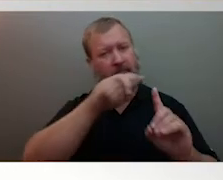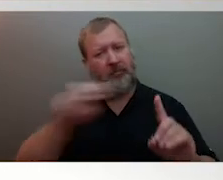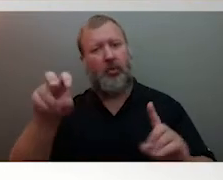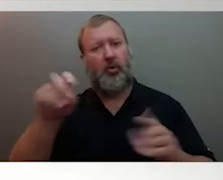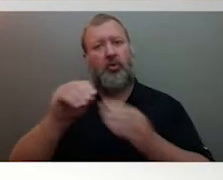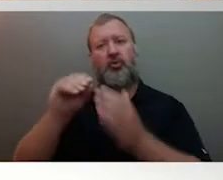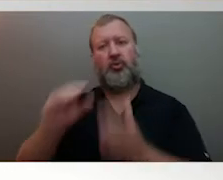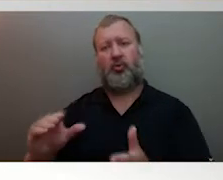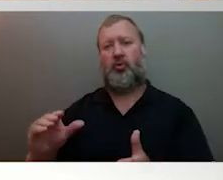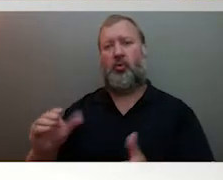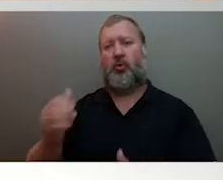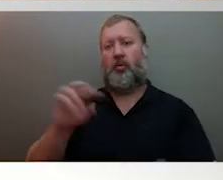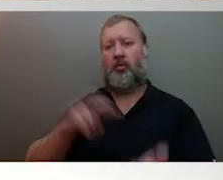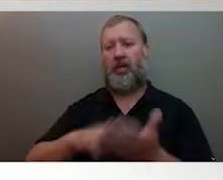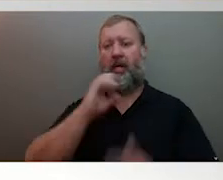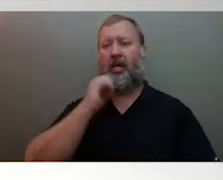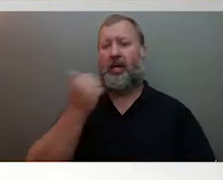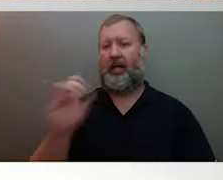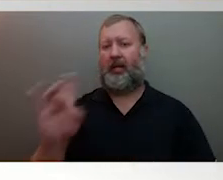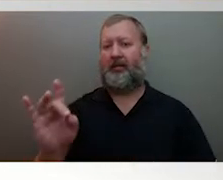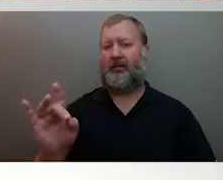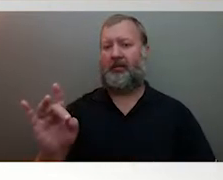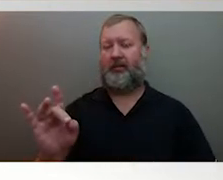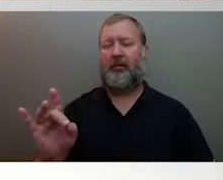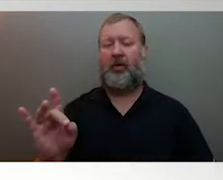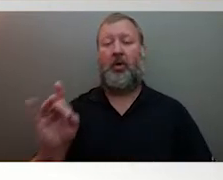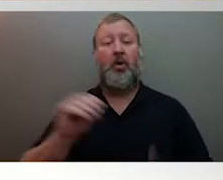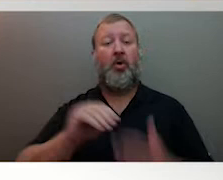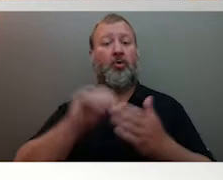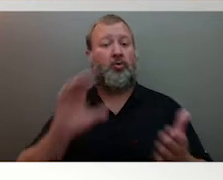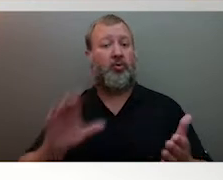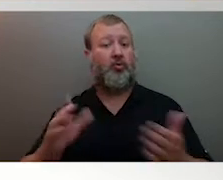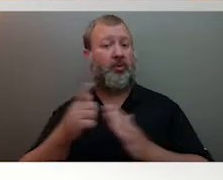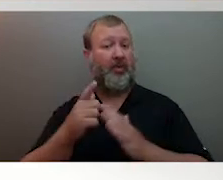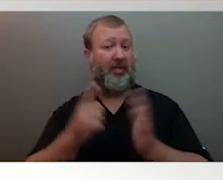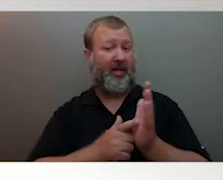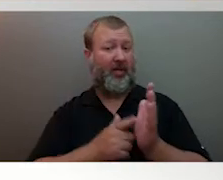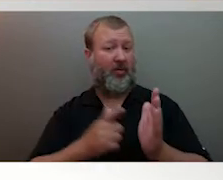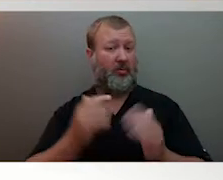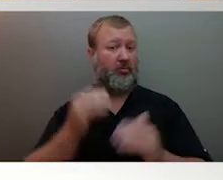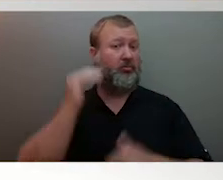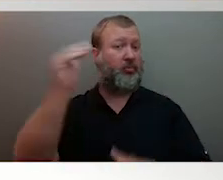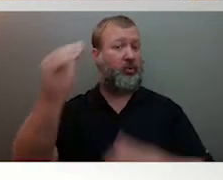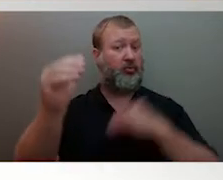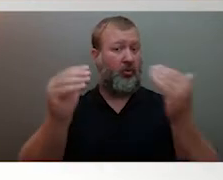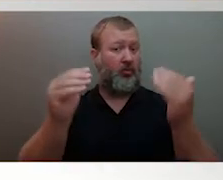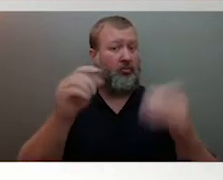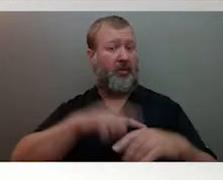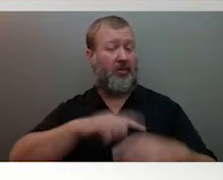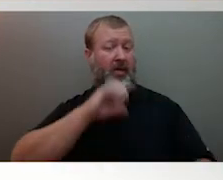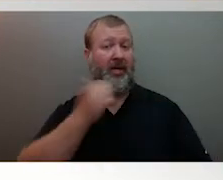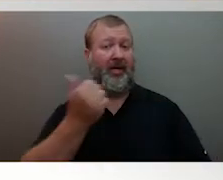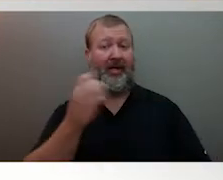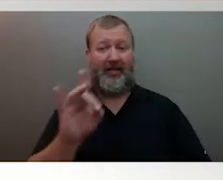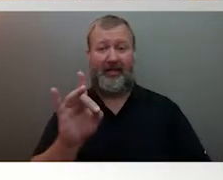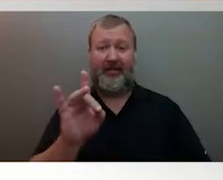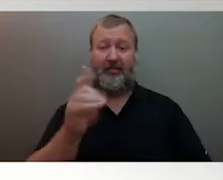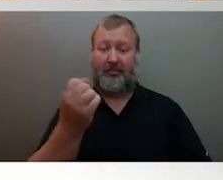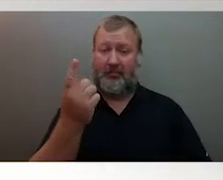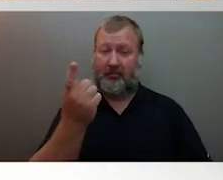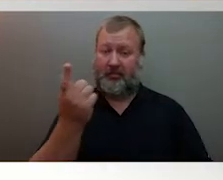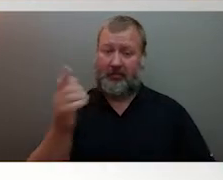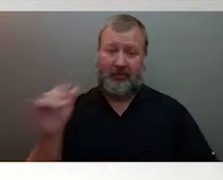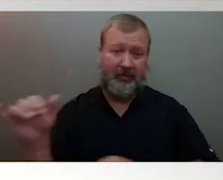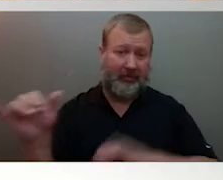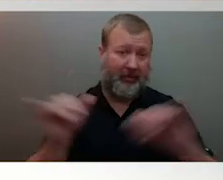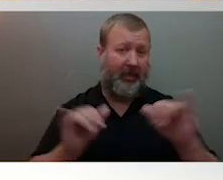reaching 18 years of age. Students are legal adults at the age of 18, and just like everything else,